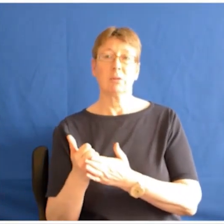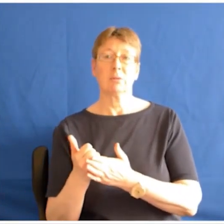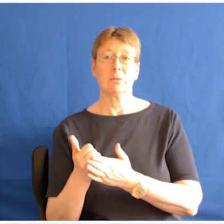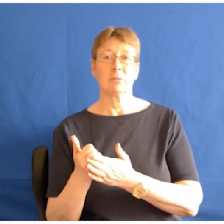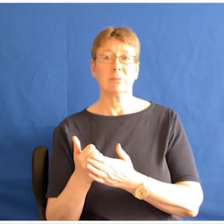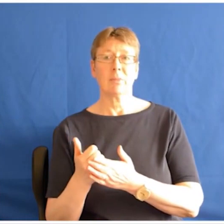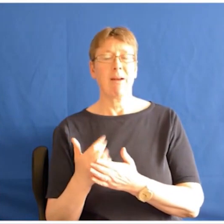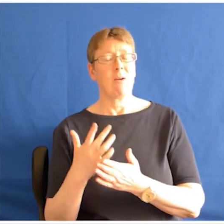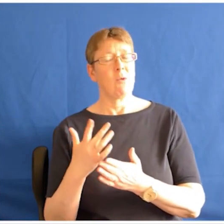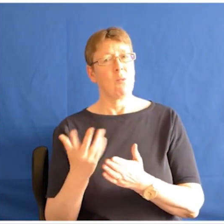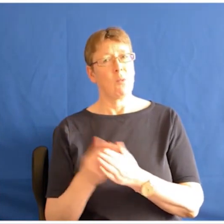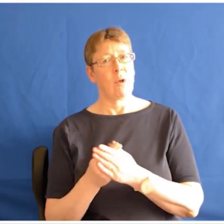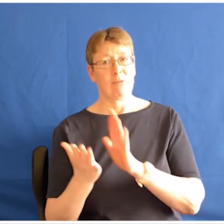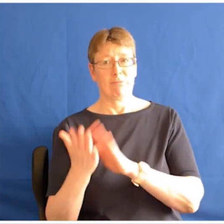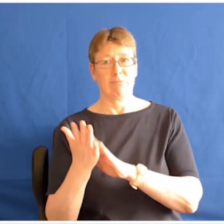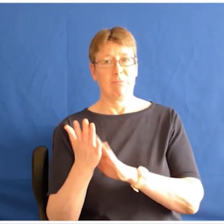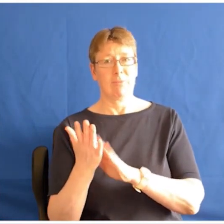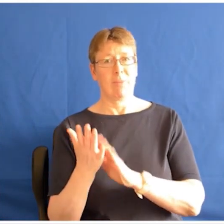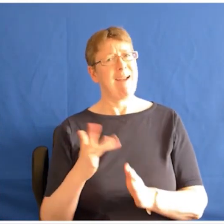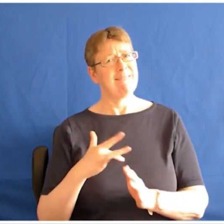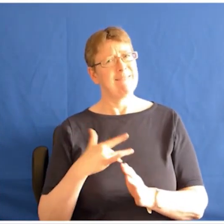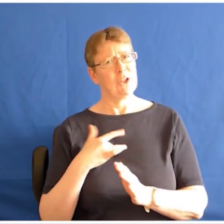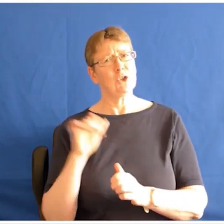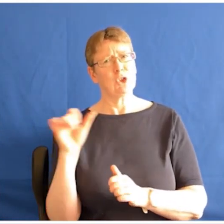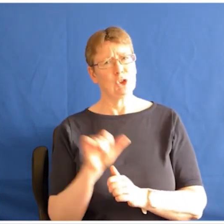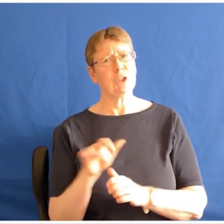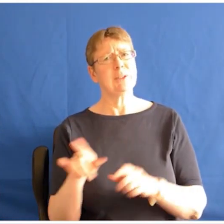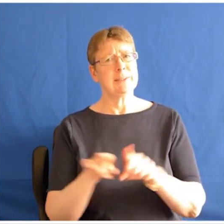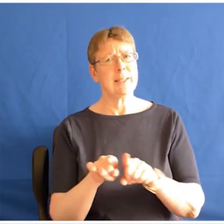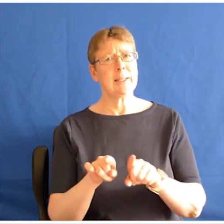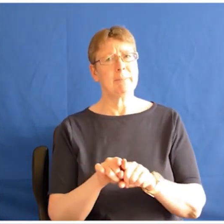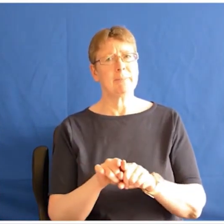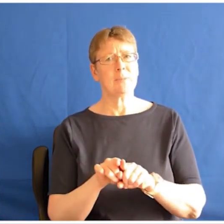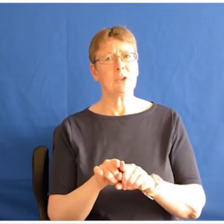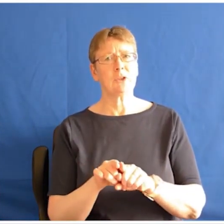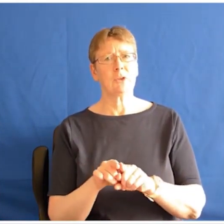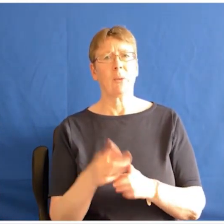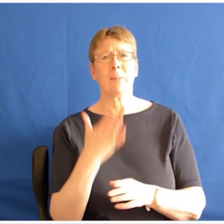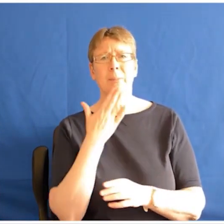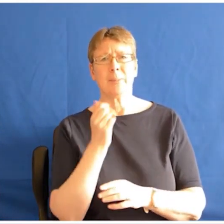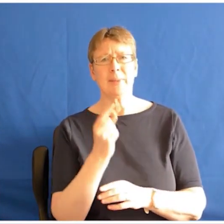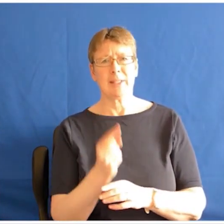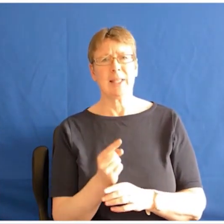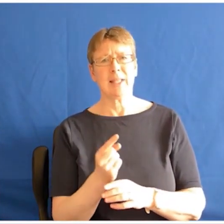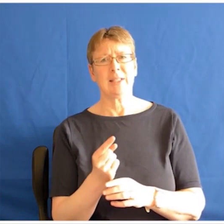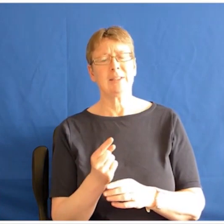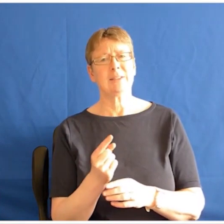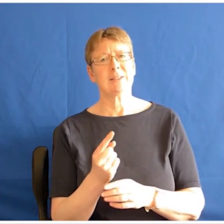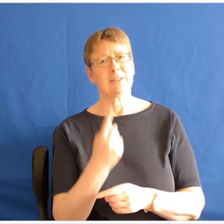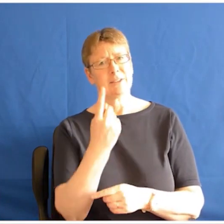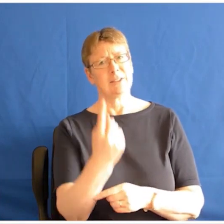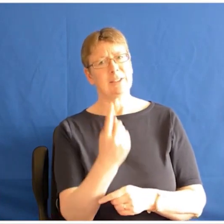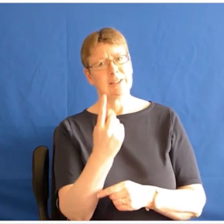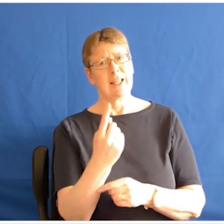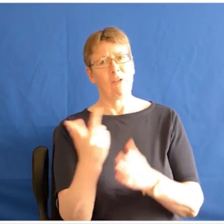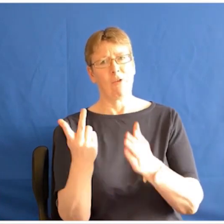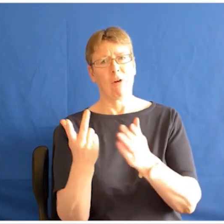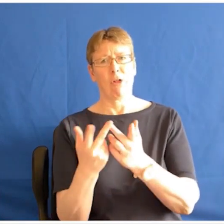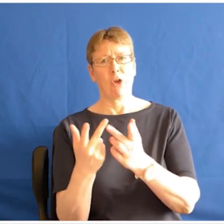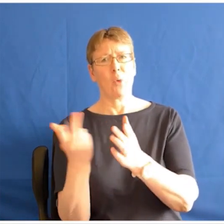no different, and I'd like you, wherever you are and whoever is with you, to join me now to recognise three